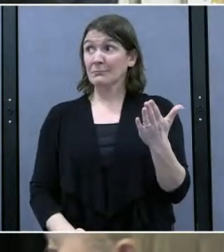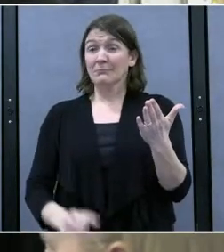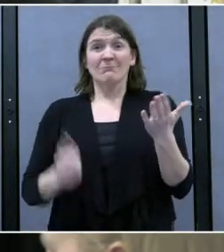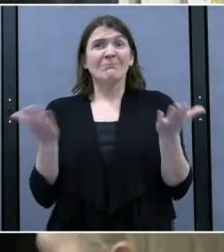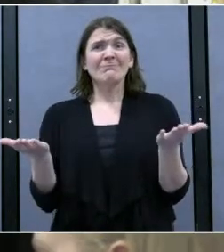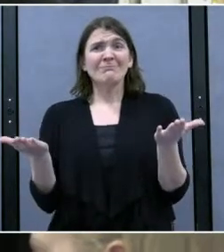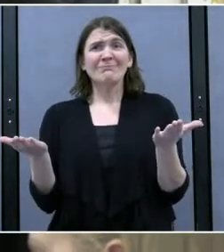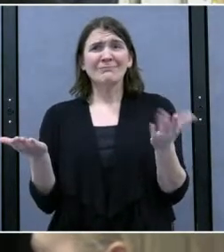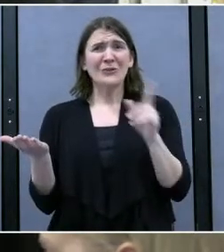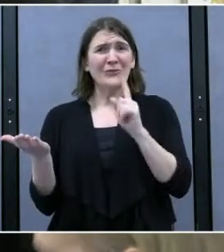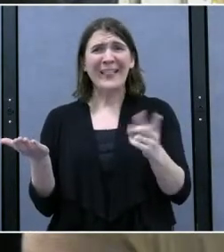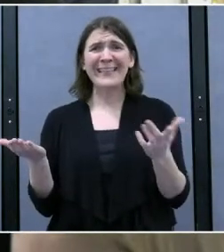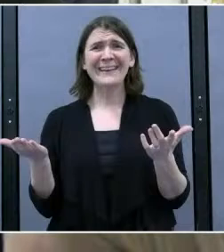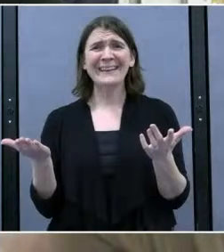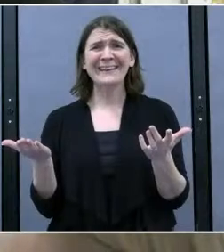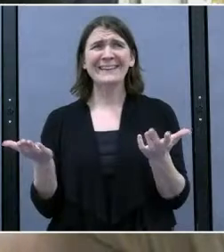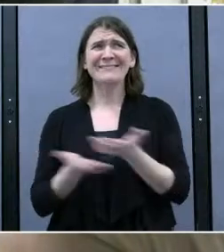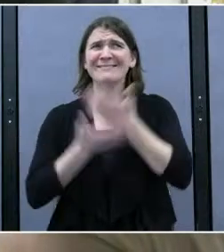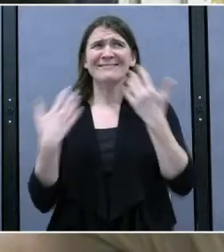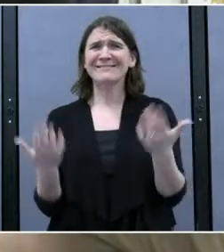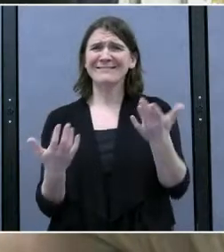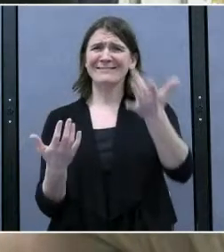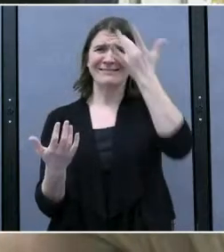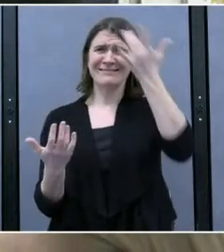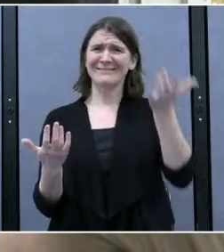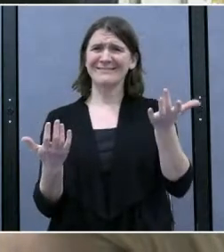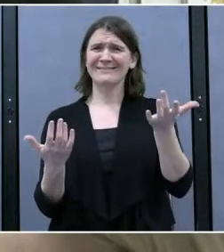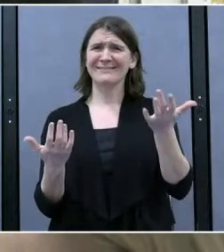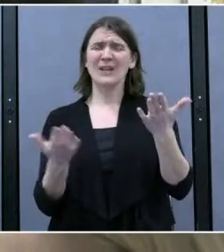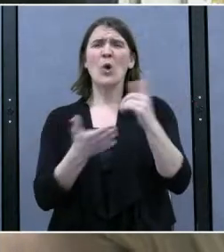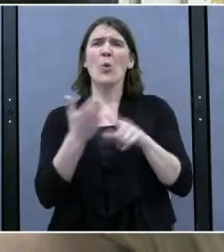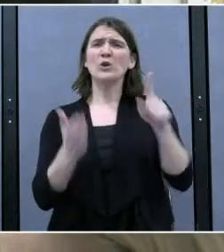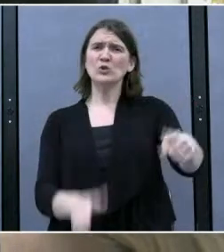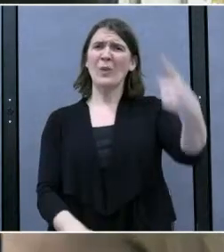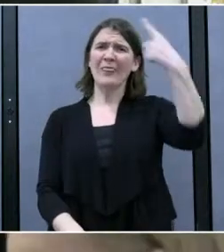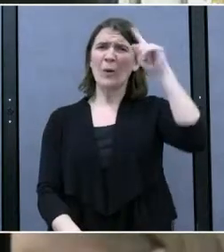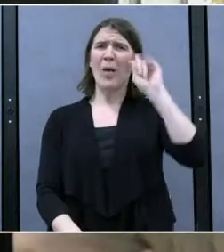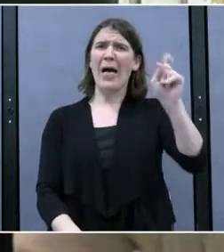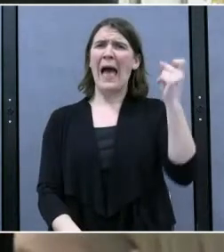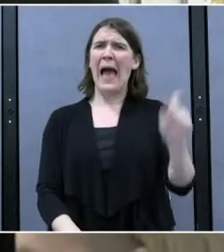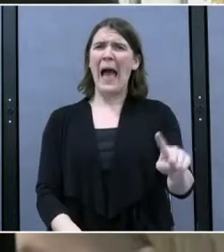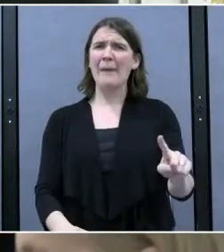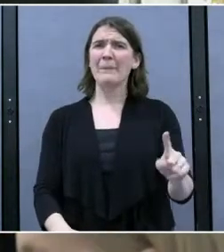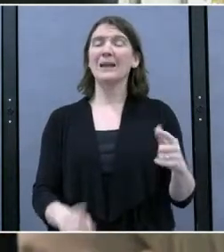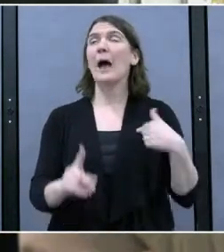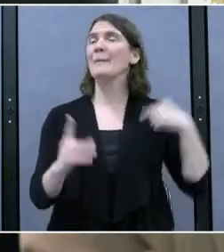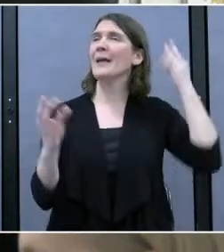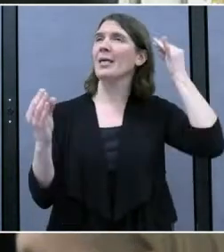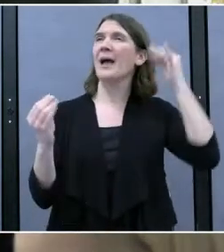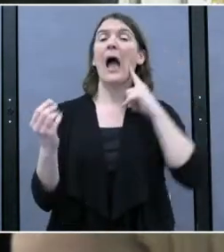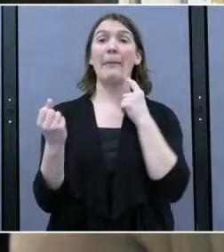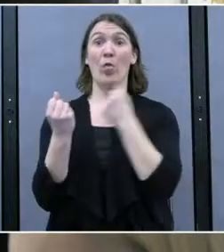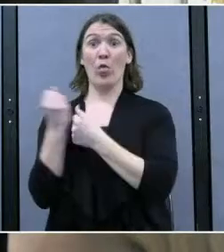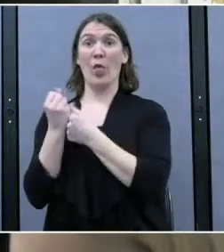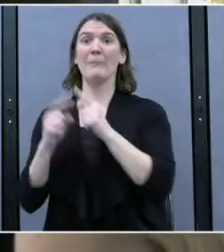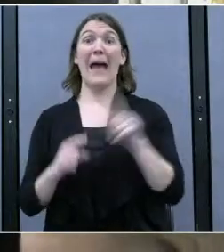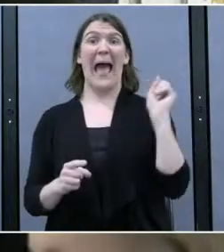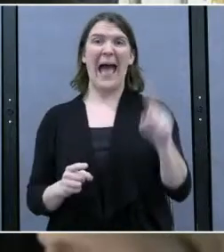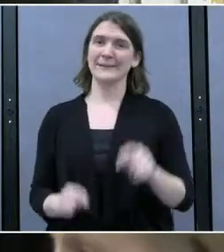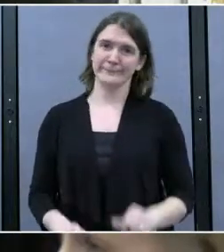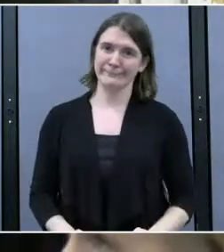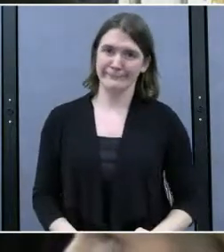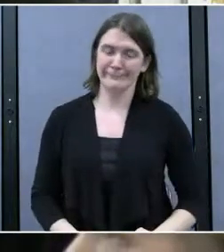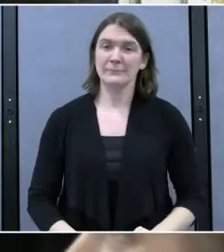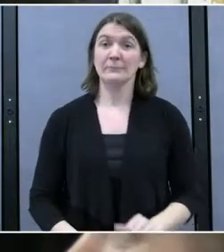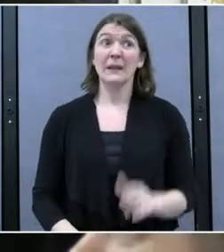really? What do you think is going to happen? That's a question, and you answer it in your head, not to me. If we